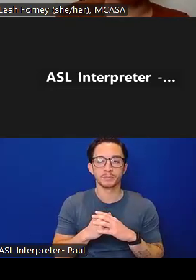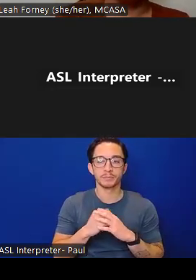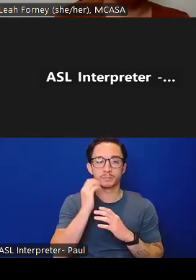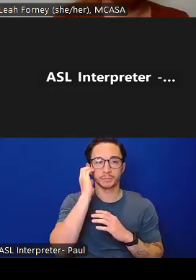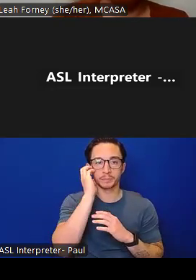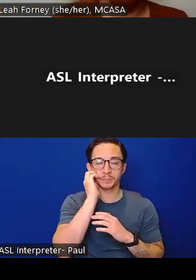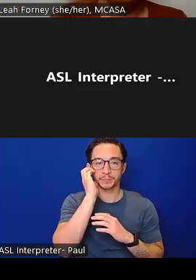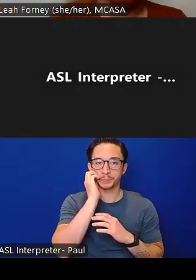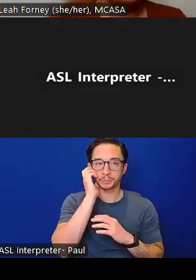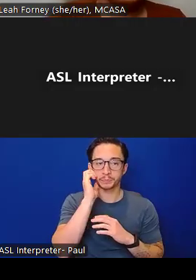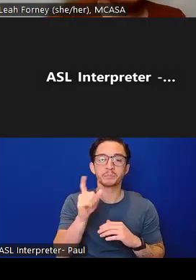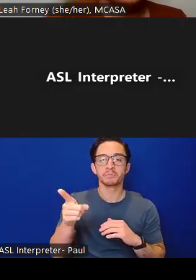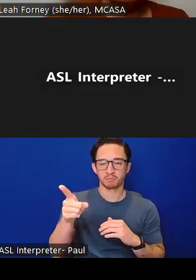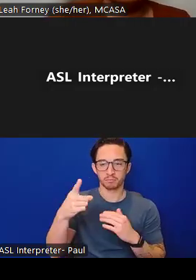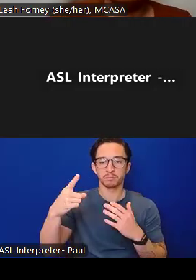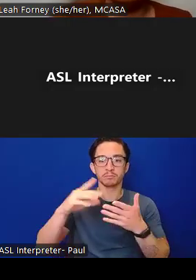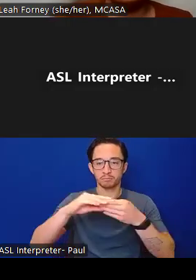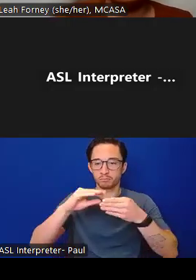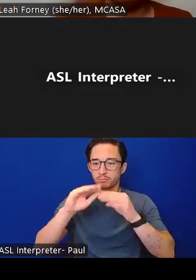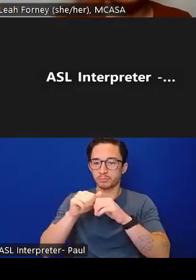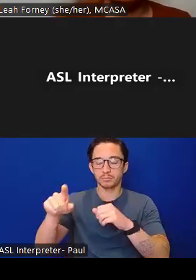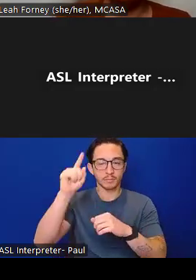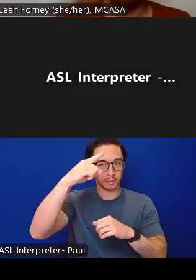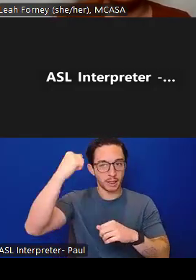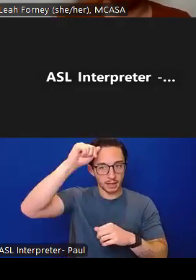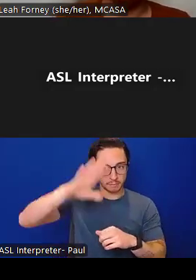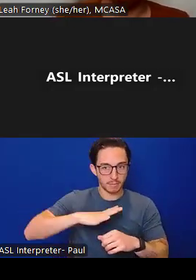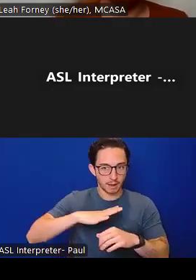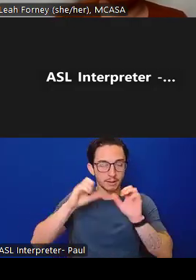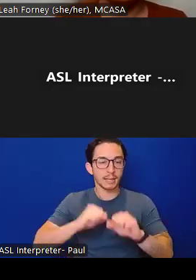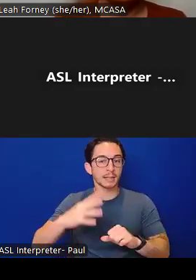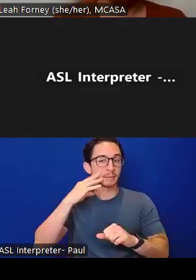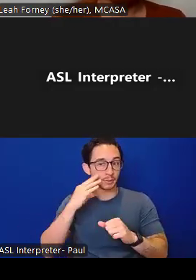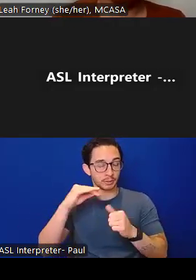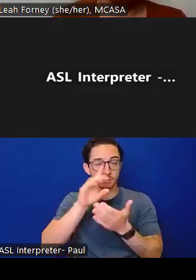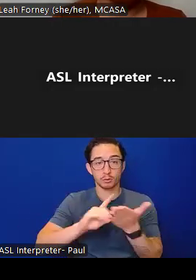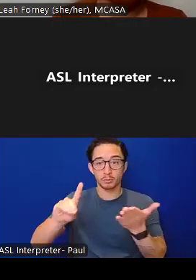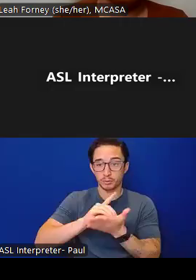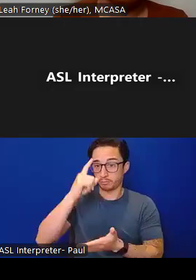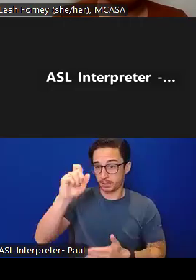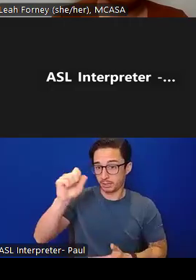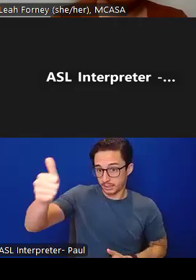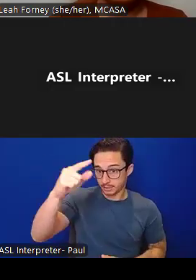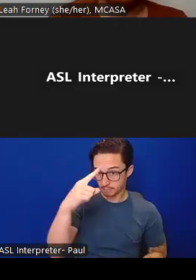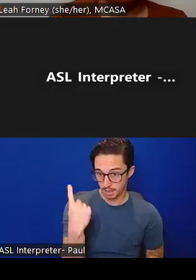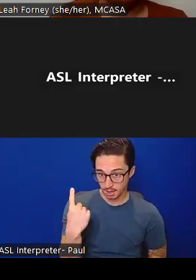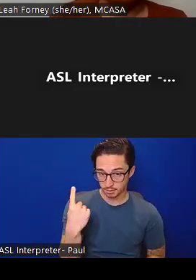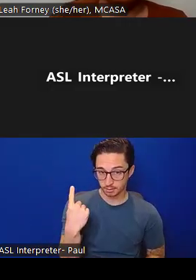She discussed how a Black man can experience discrimination because he's Black.